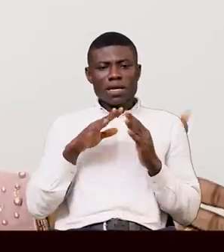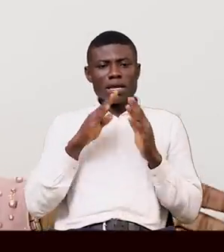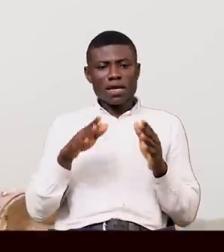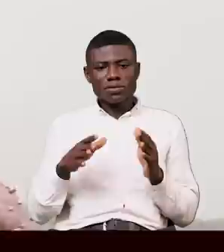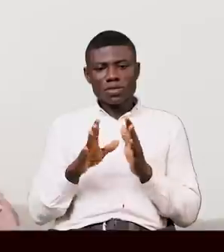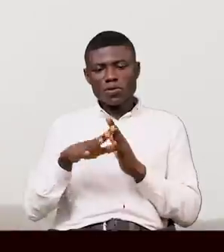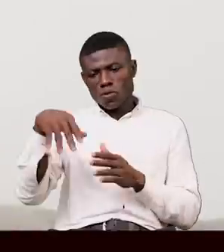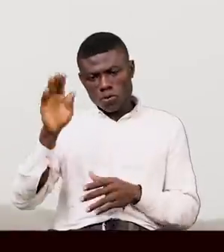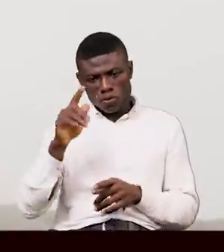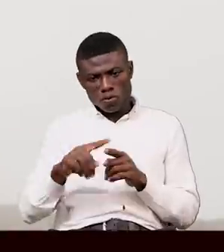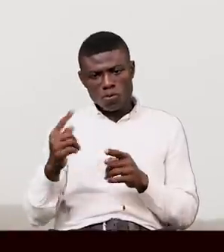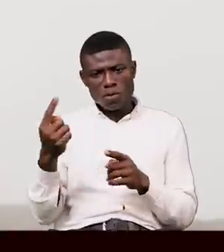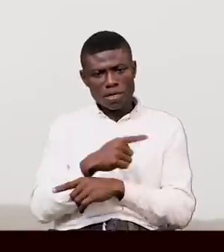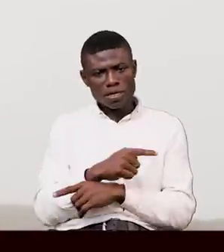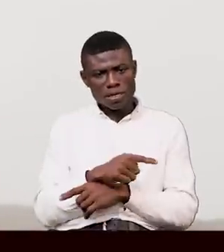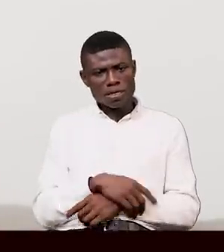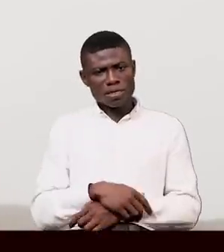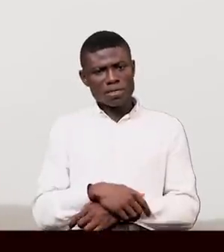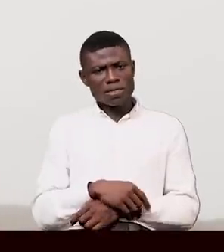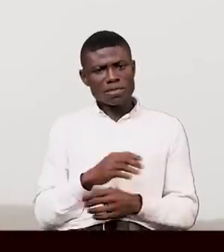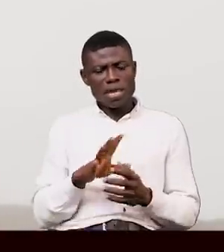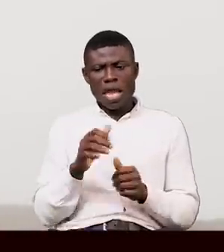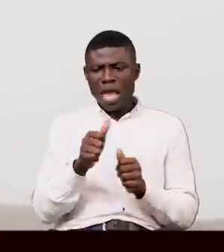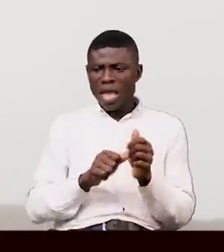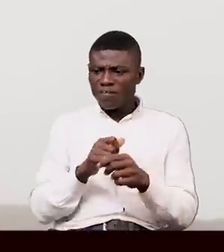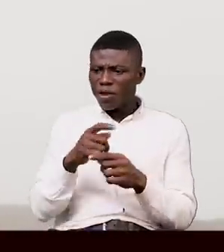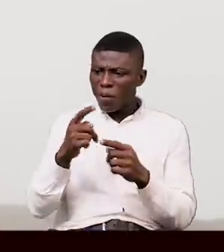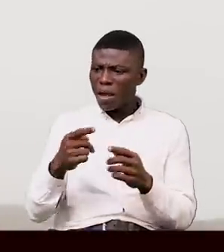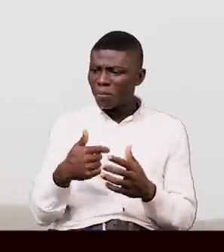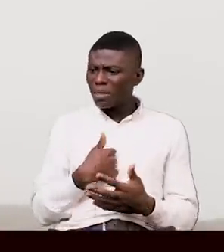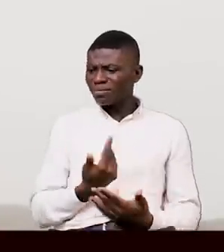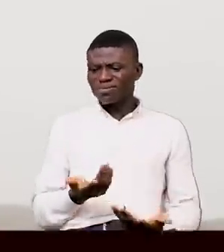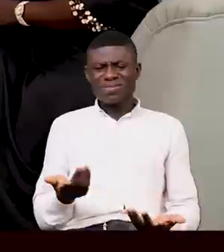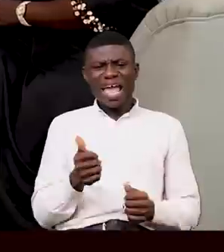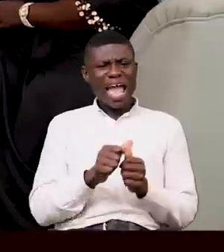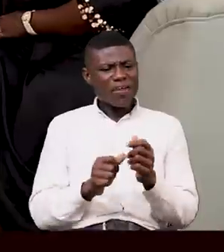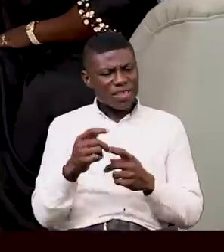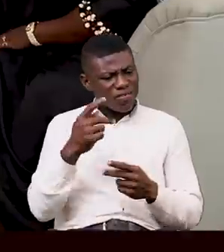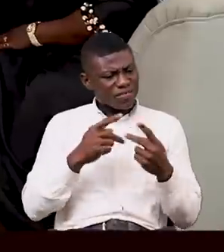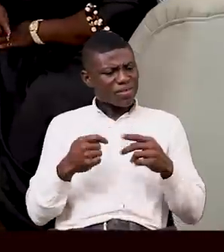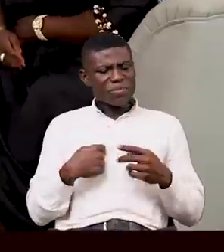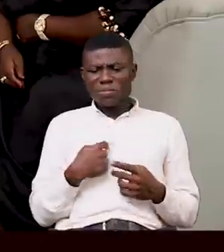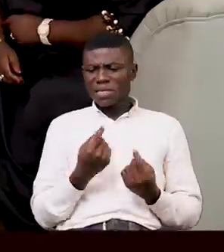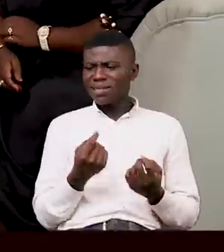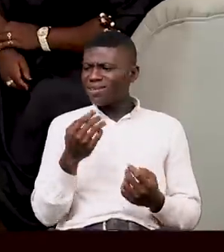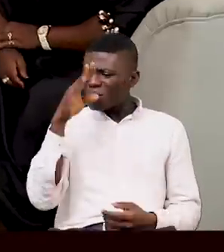wo ko chefe o ba me ho afena ven afuno me e na da blanti o le